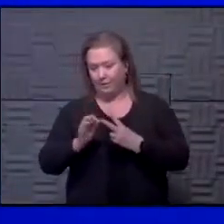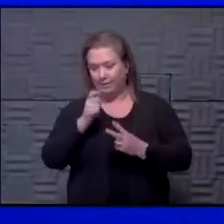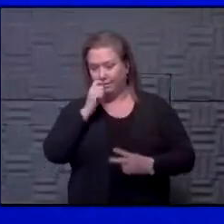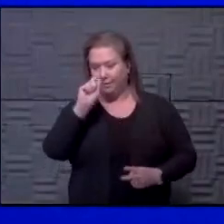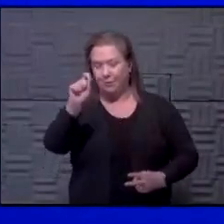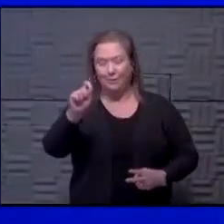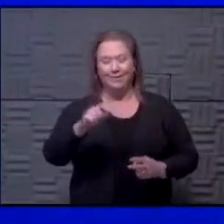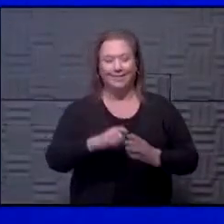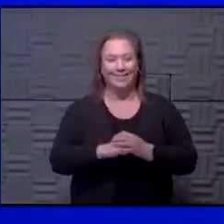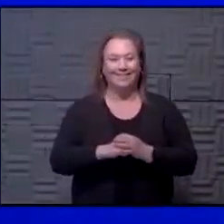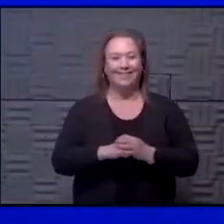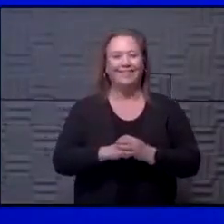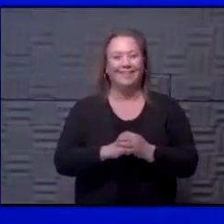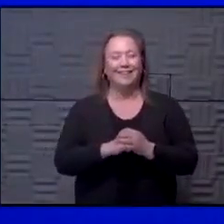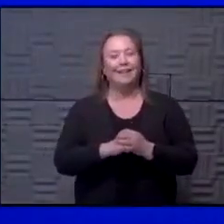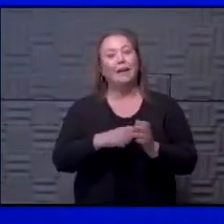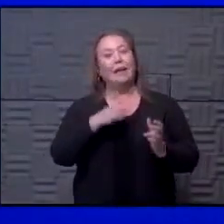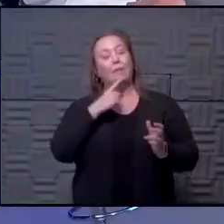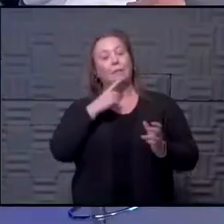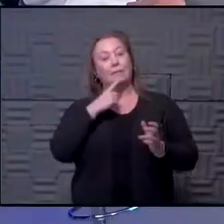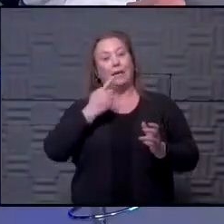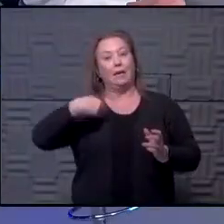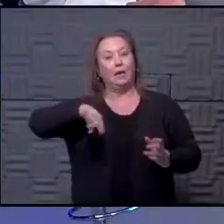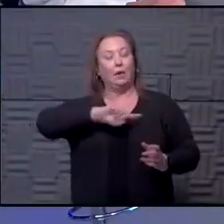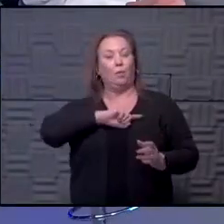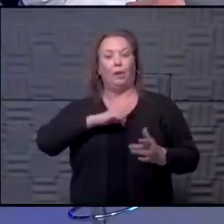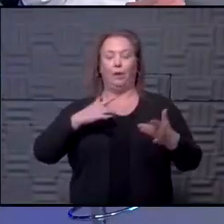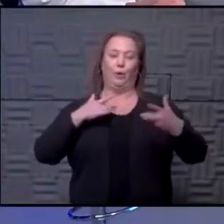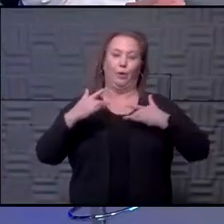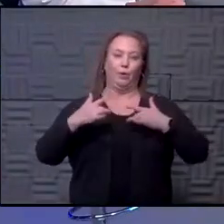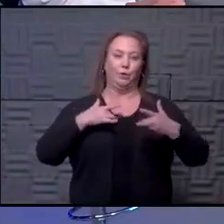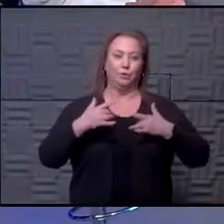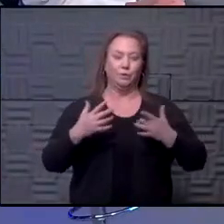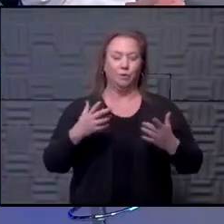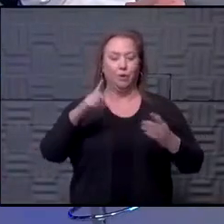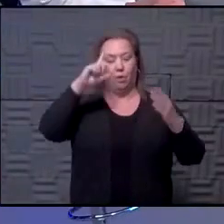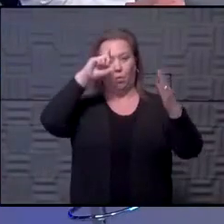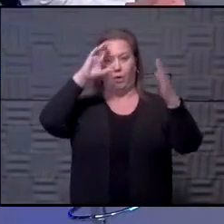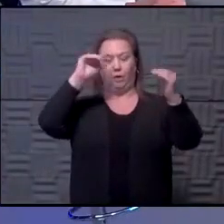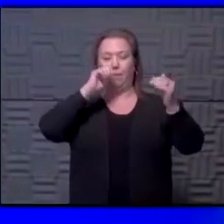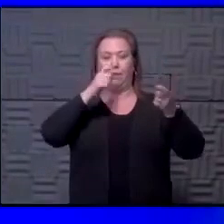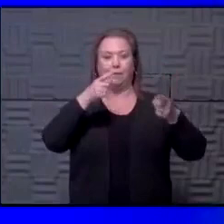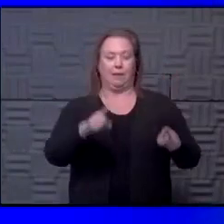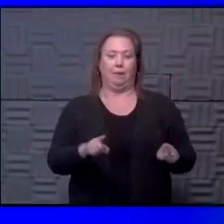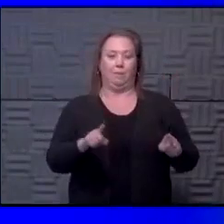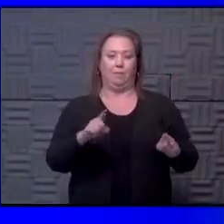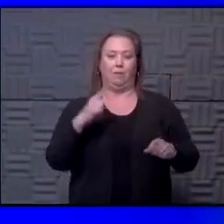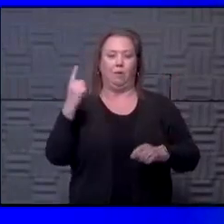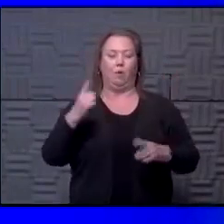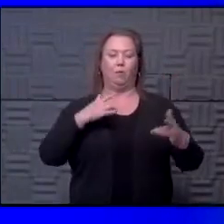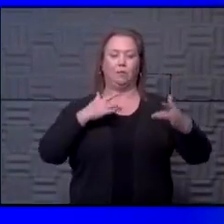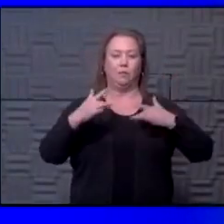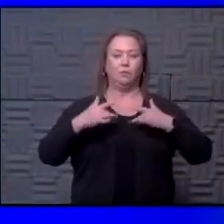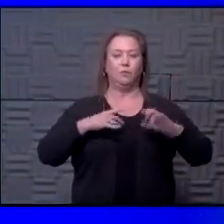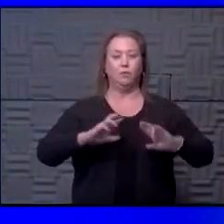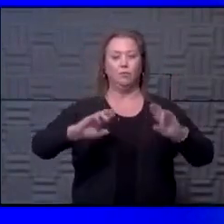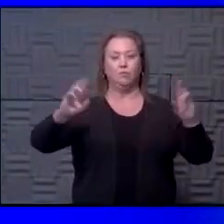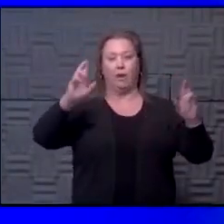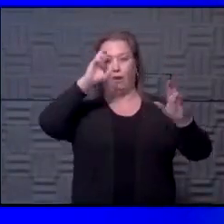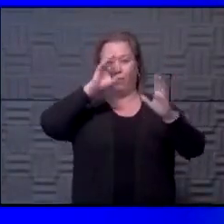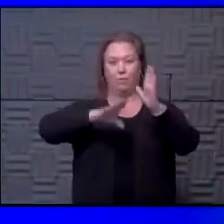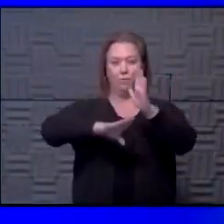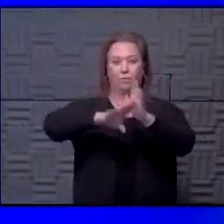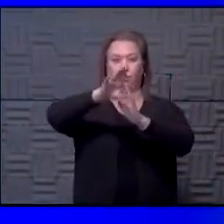choices. And I would say that, we are always concerned. We hope it doesn't happen, but we're always concerned and ready for this